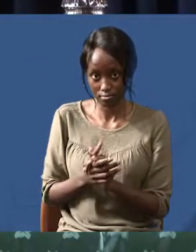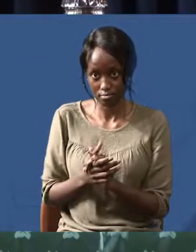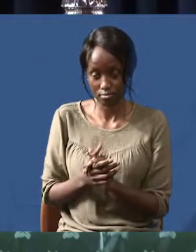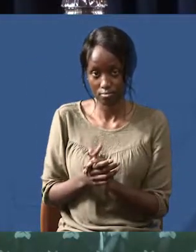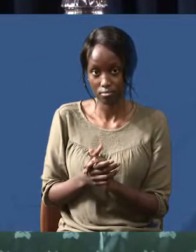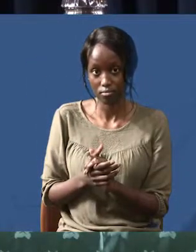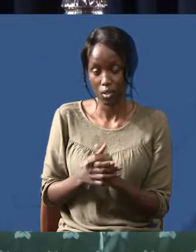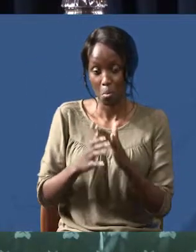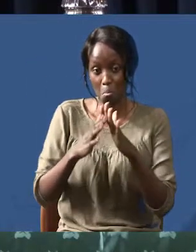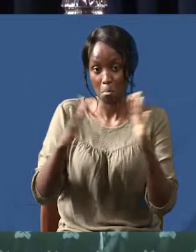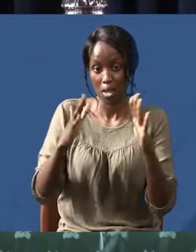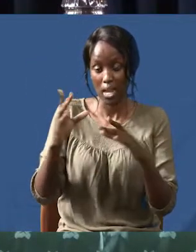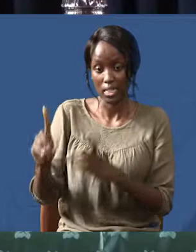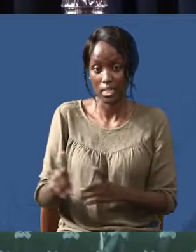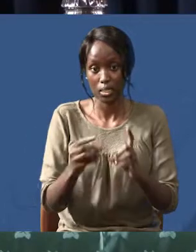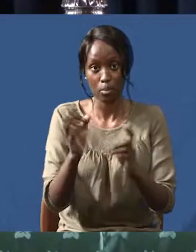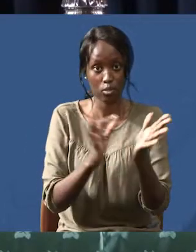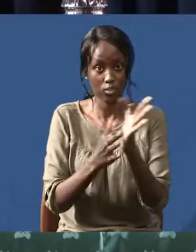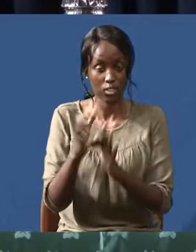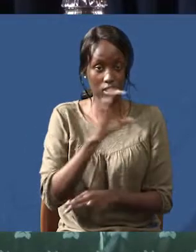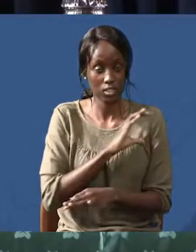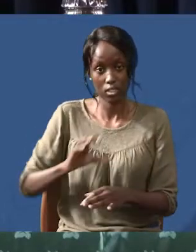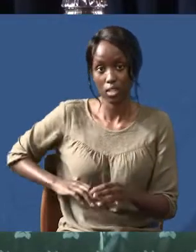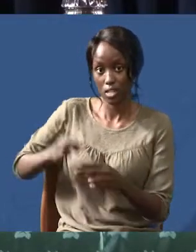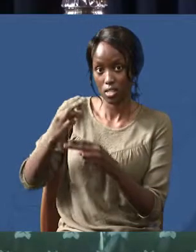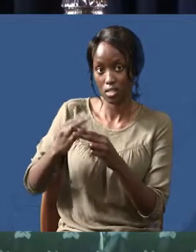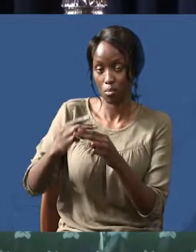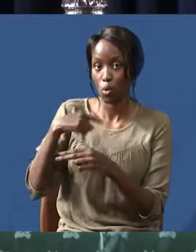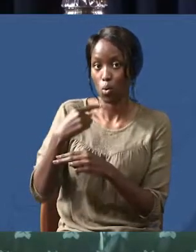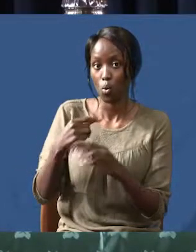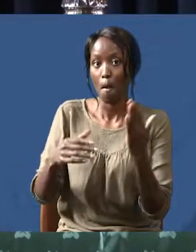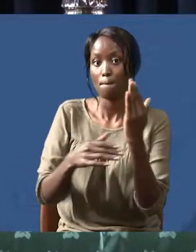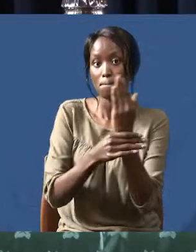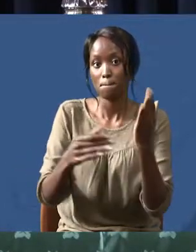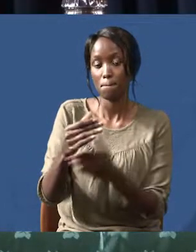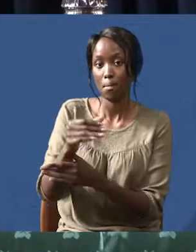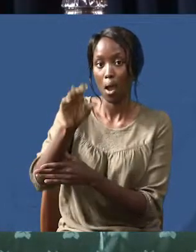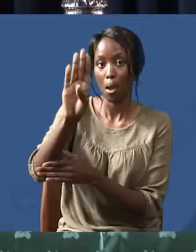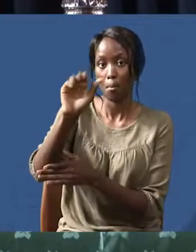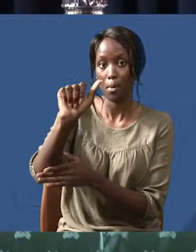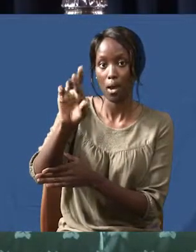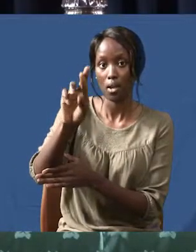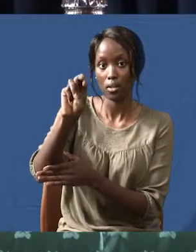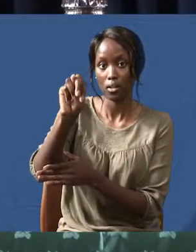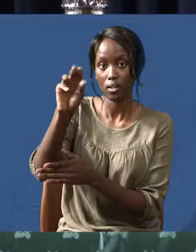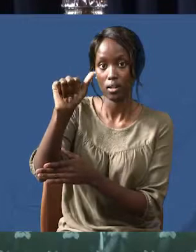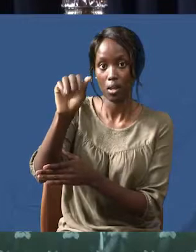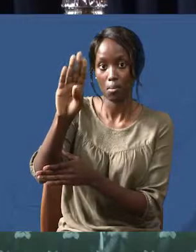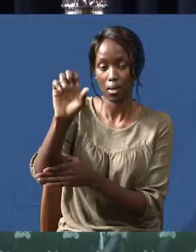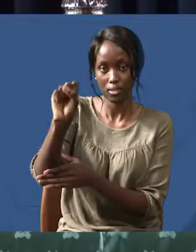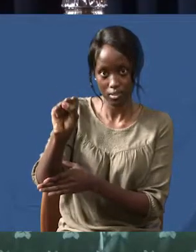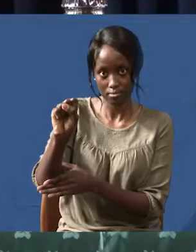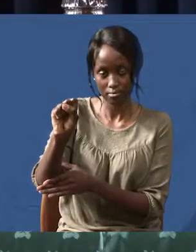disciples of Jesus Christ, and that is Barnabas, the Barnabas ministry. Let us